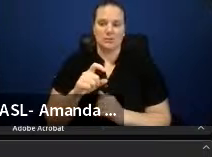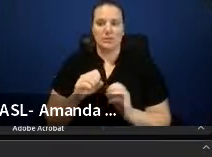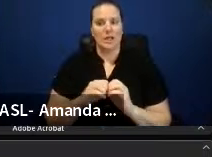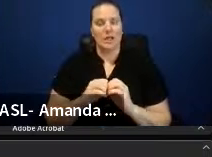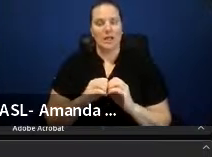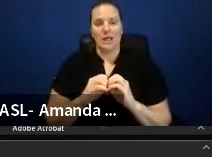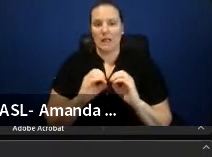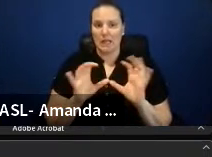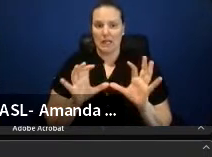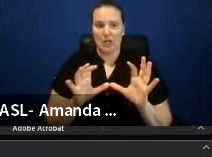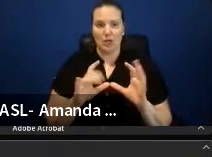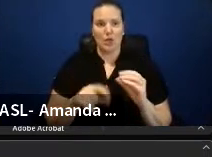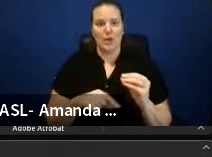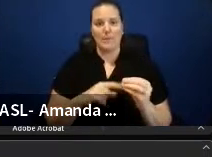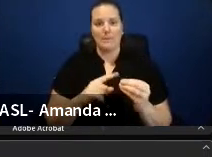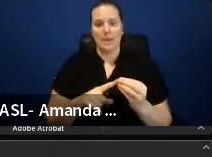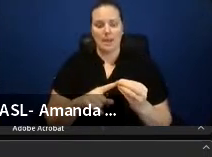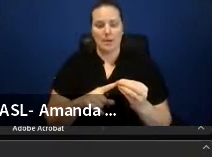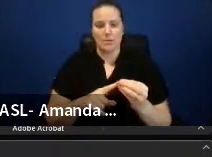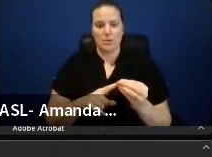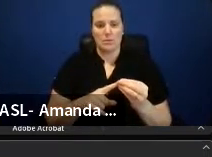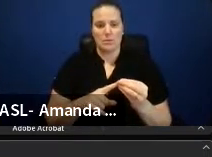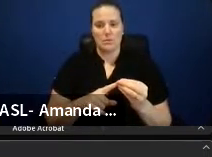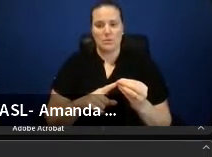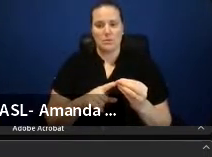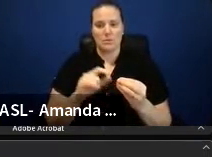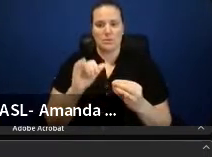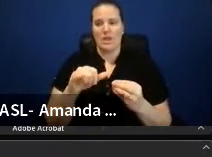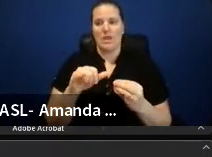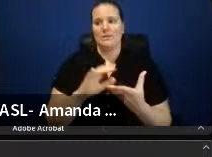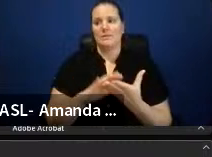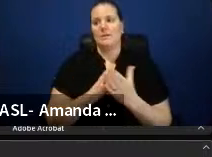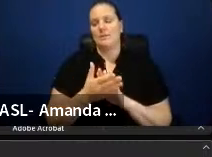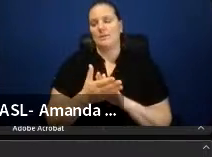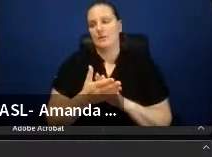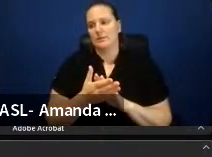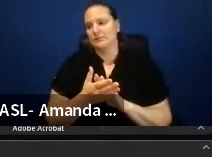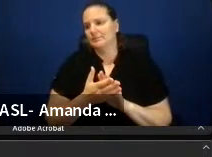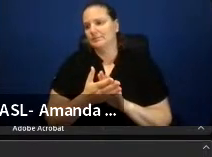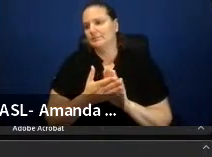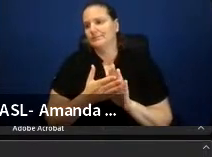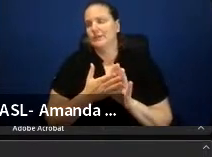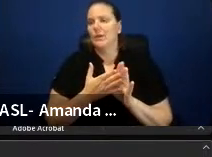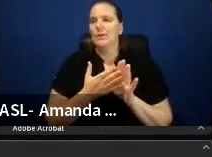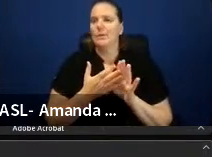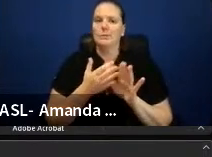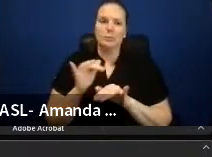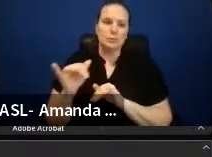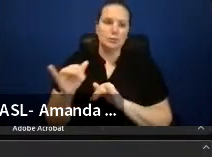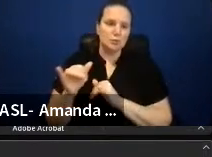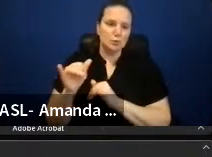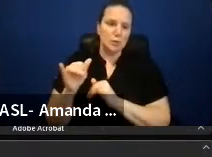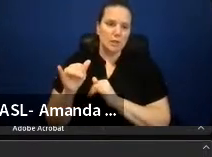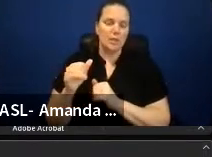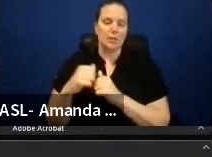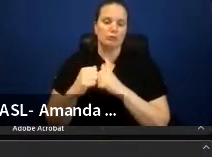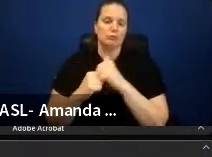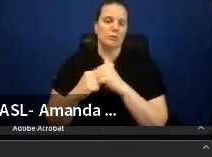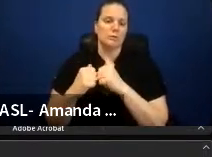clear about it being a mutually constructed or